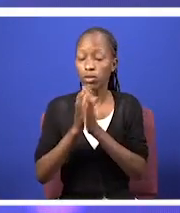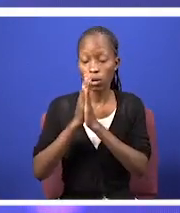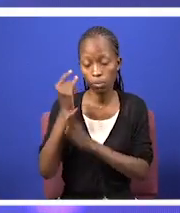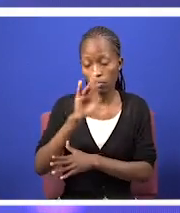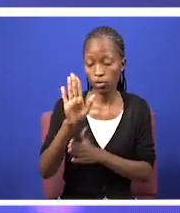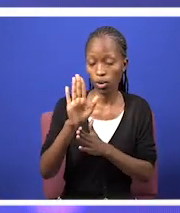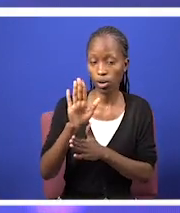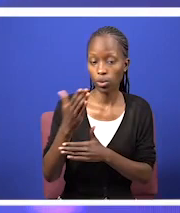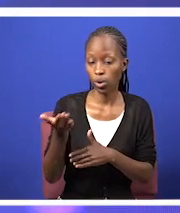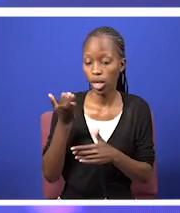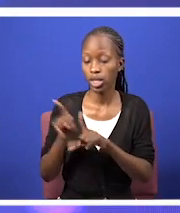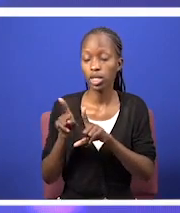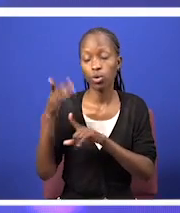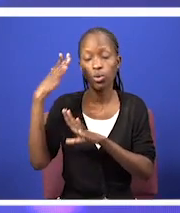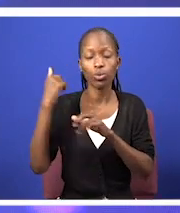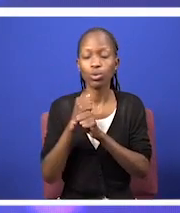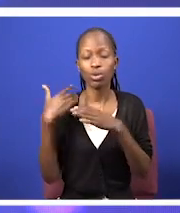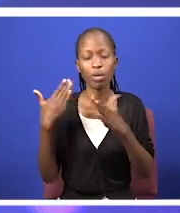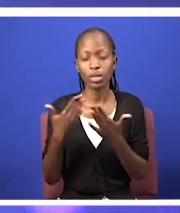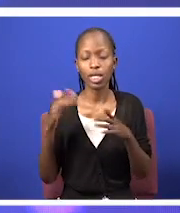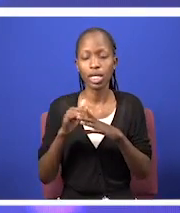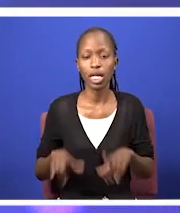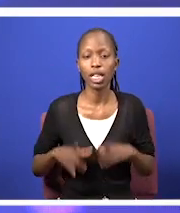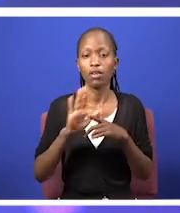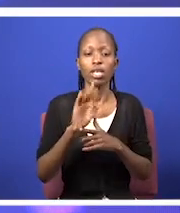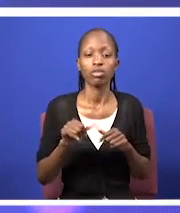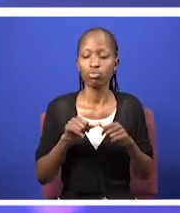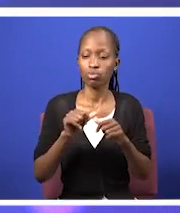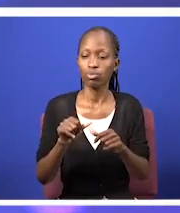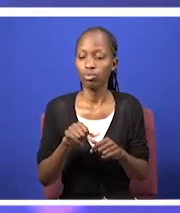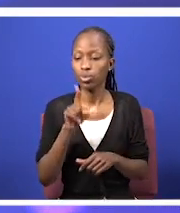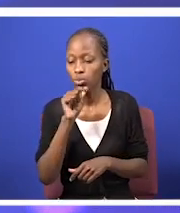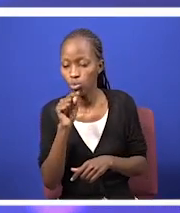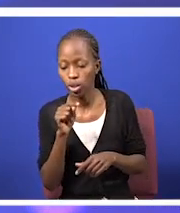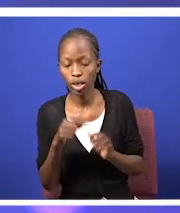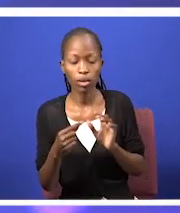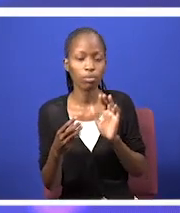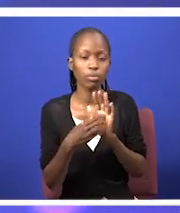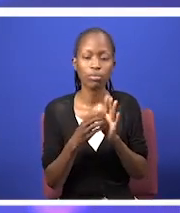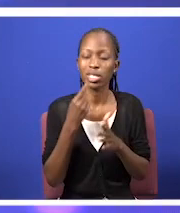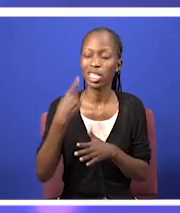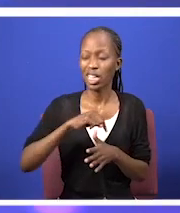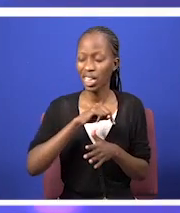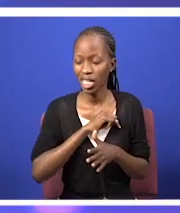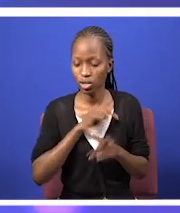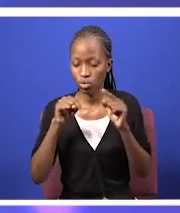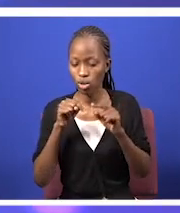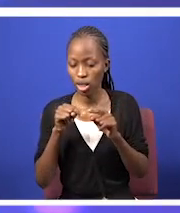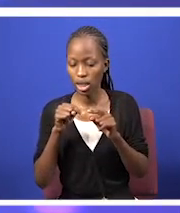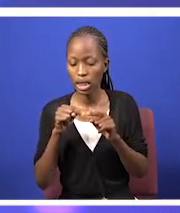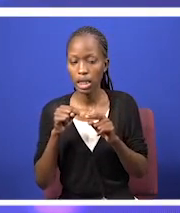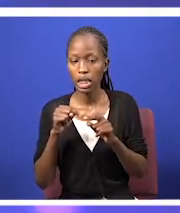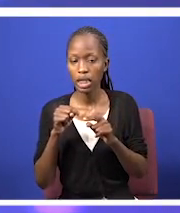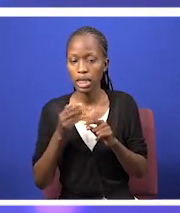the Lord, and God is going to do an amazing thing in your life. So please keep tweeting, keep posting, share your feedback on